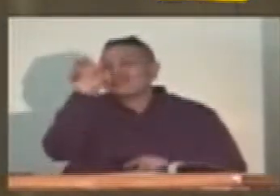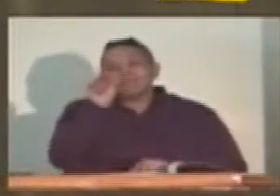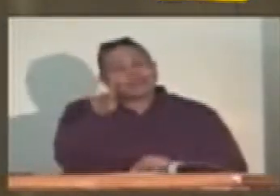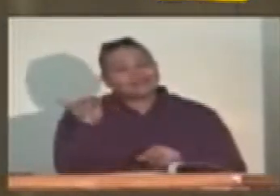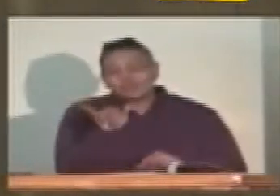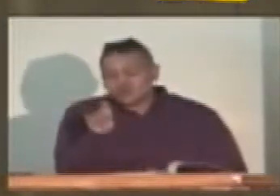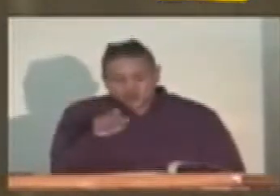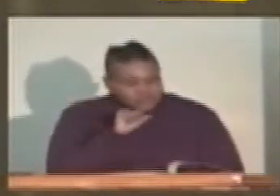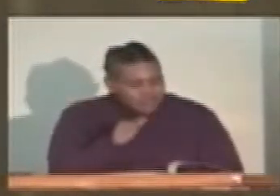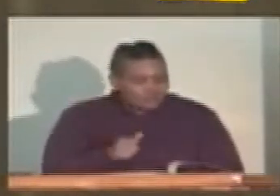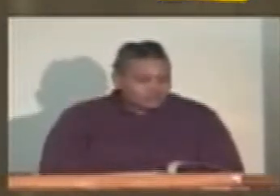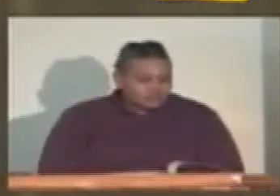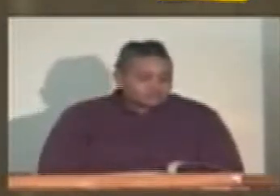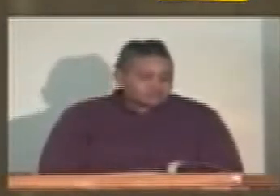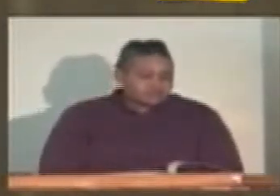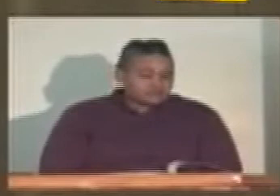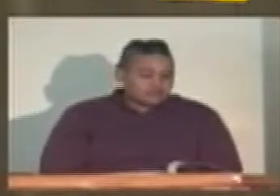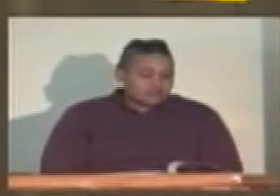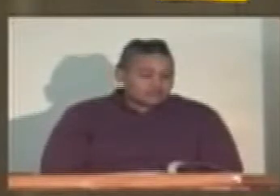return.